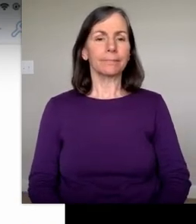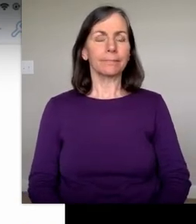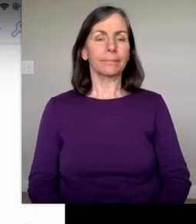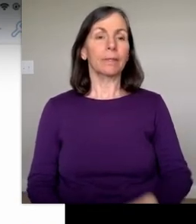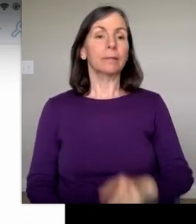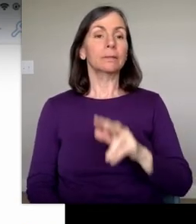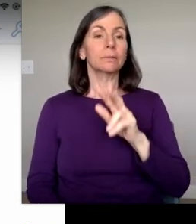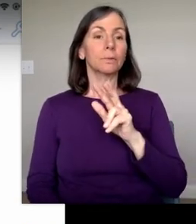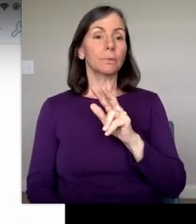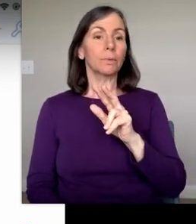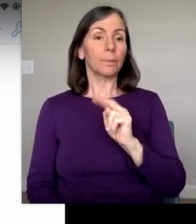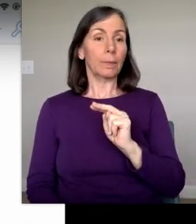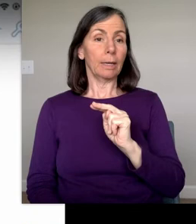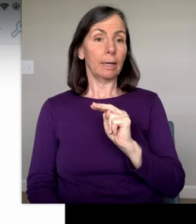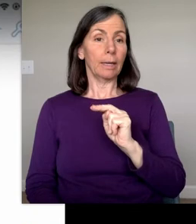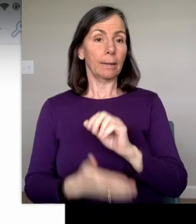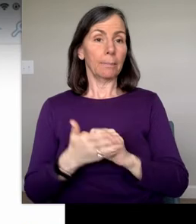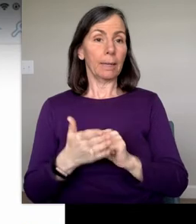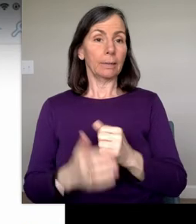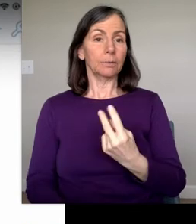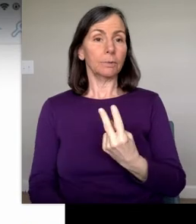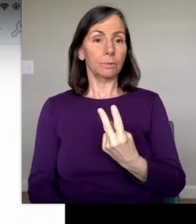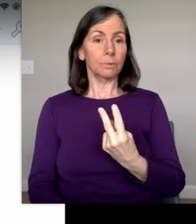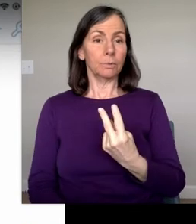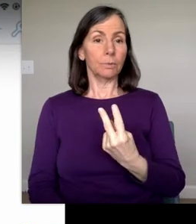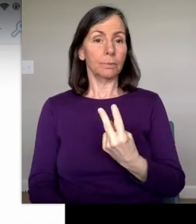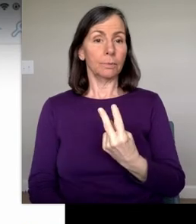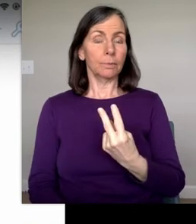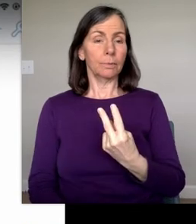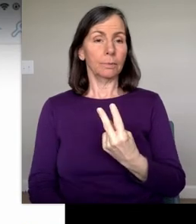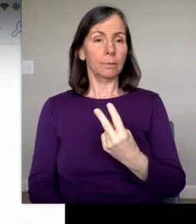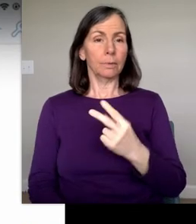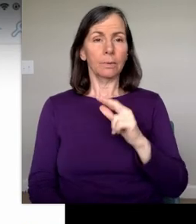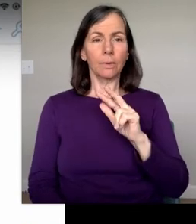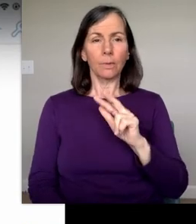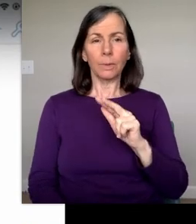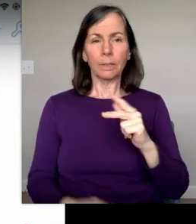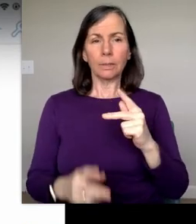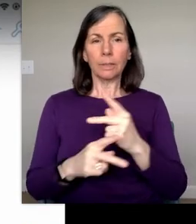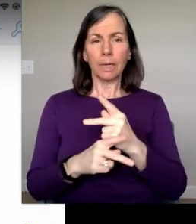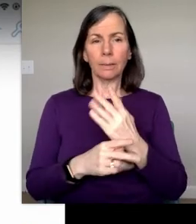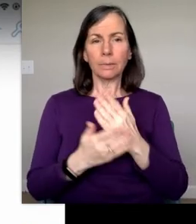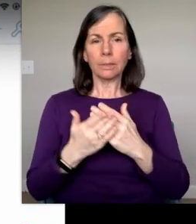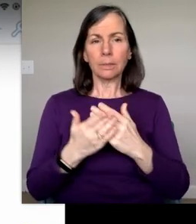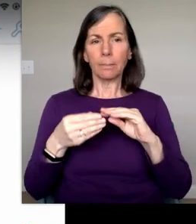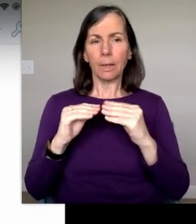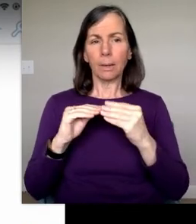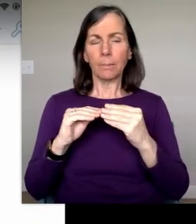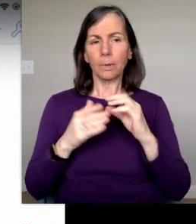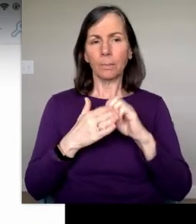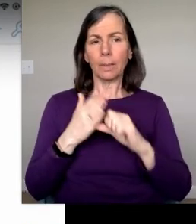3n minus 2. 3 times a number minus 2.